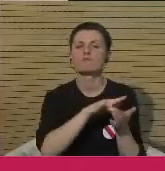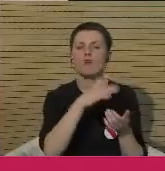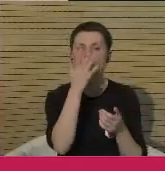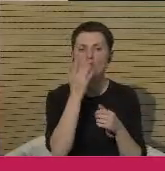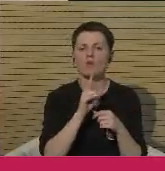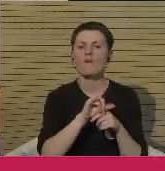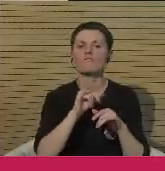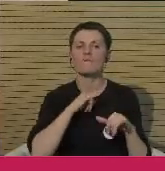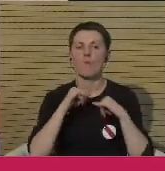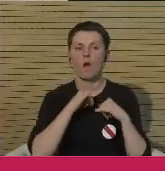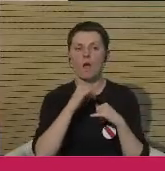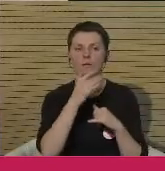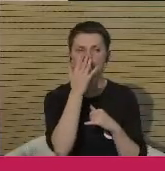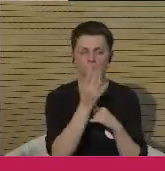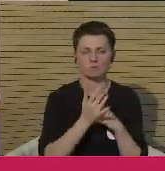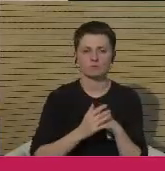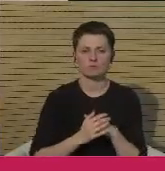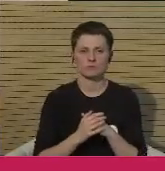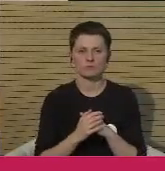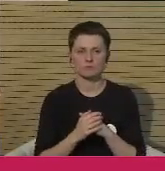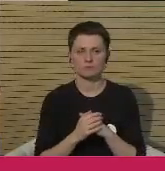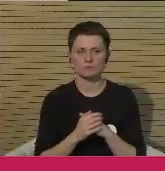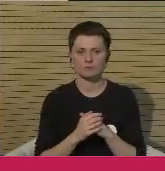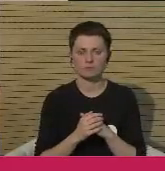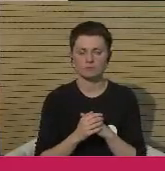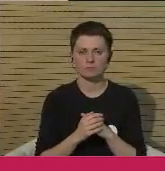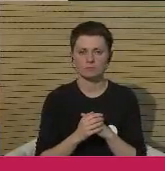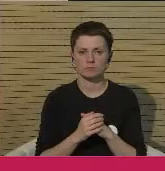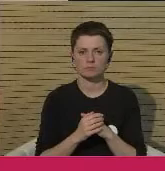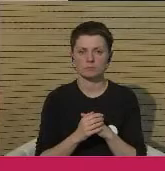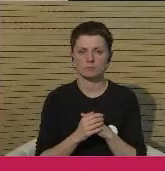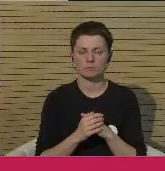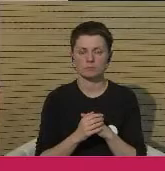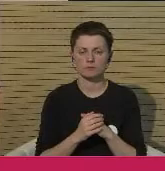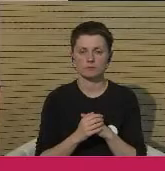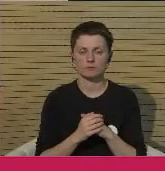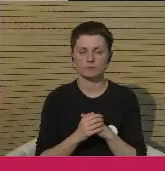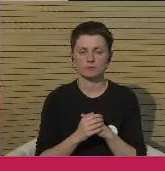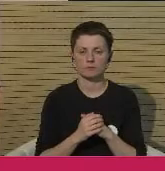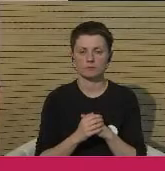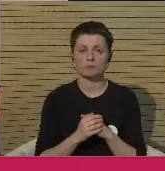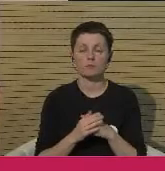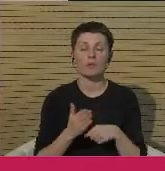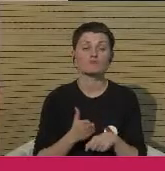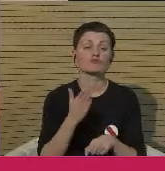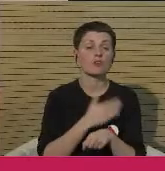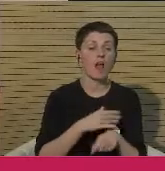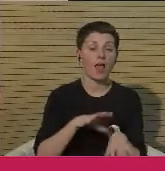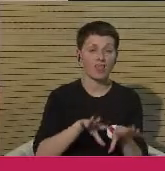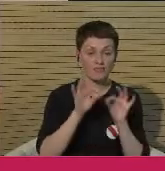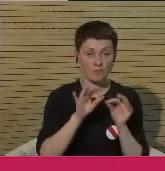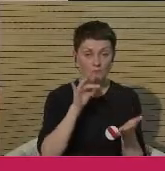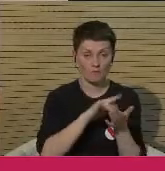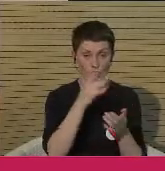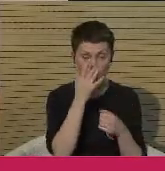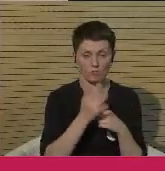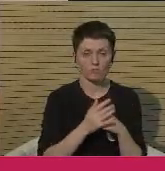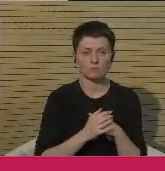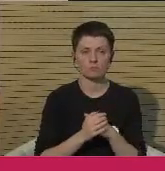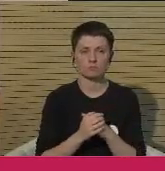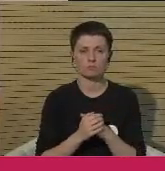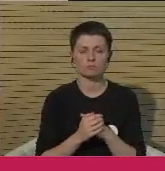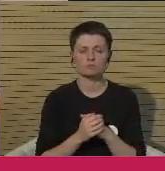of society to Russian regime, their attitudes to Russian regime, to Lukashenko's regime. Before the